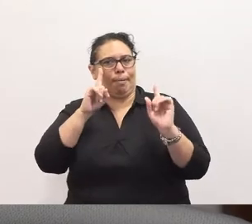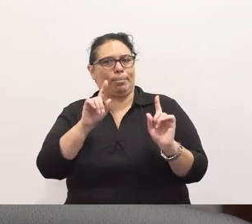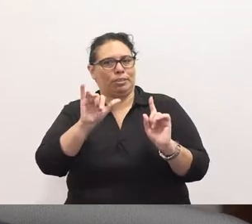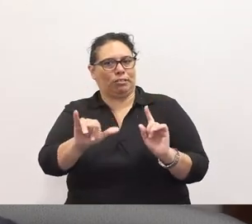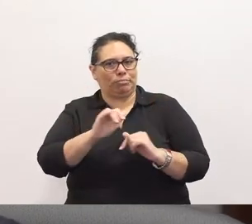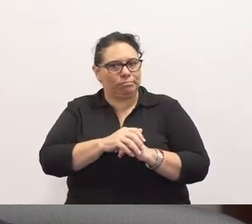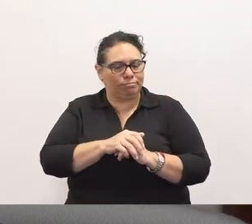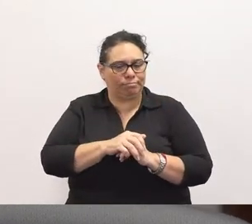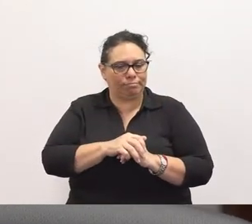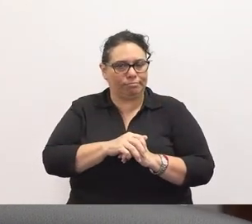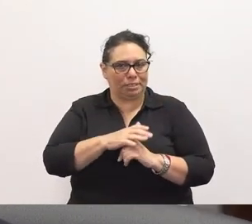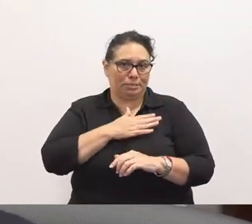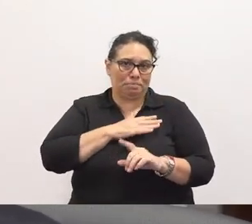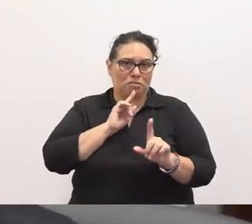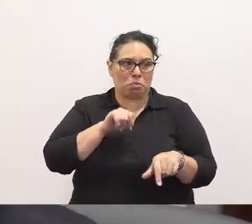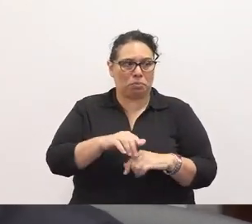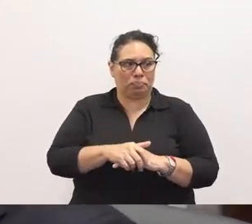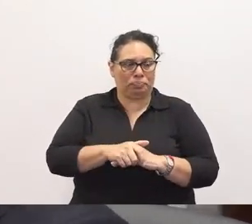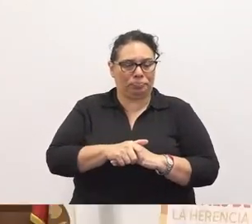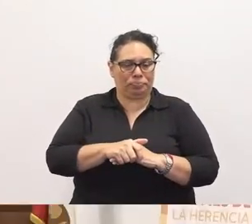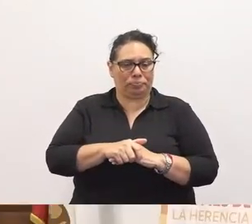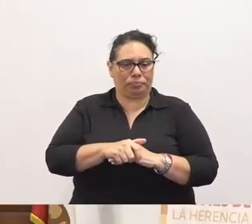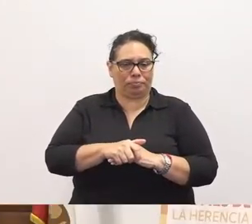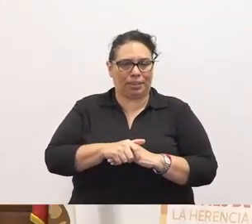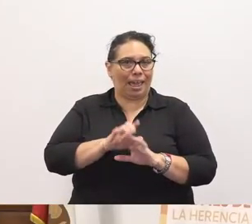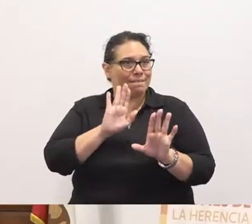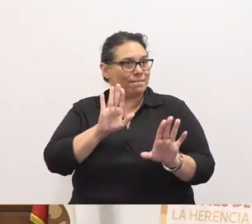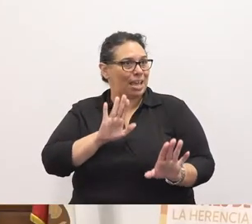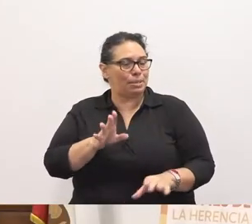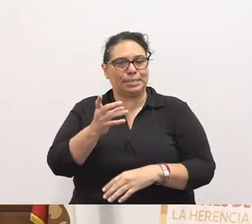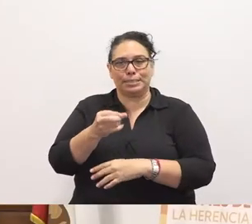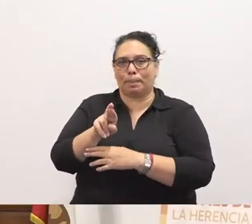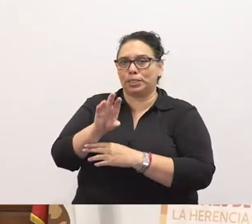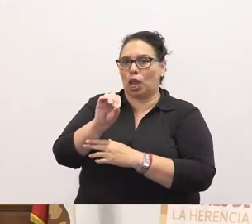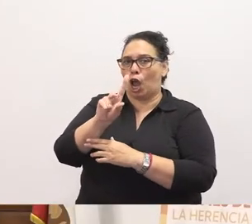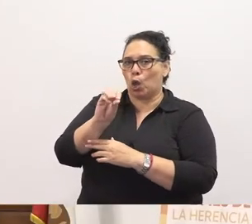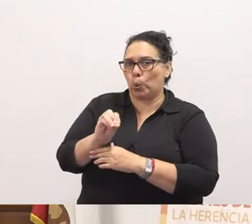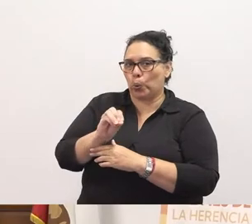these goals. That's my report. Fabulous. Mr. Otto?